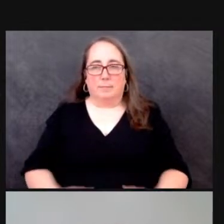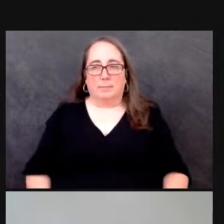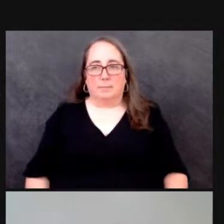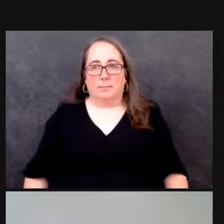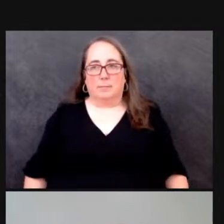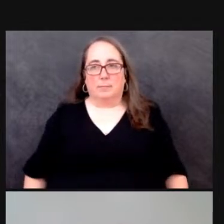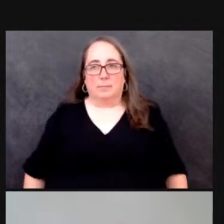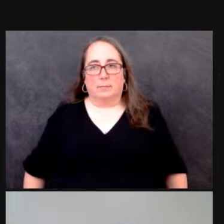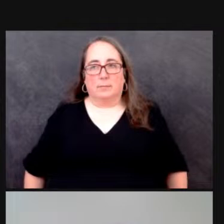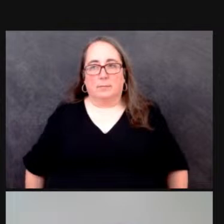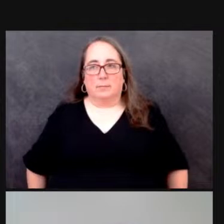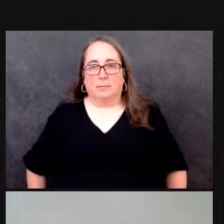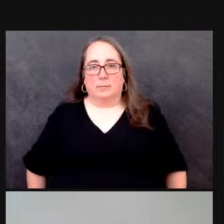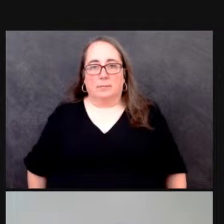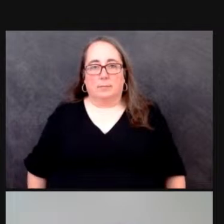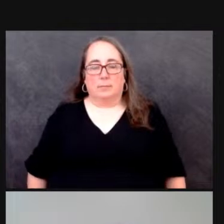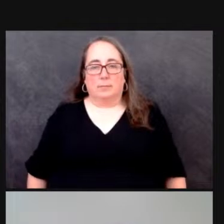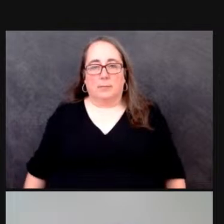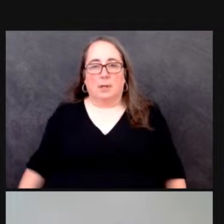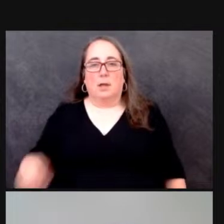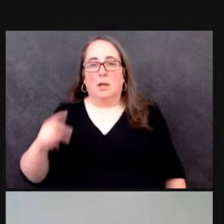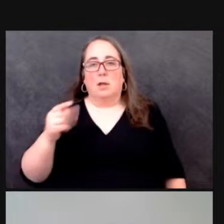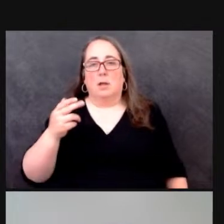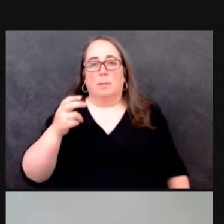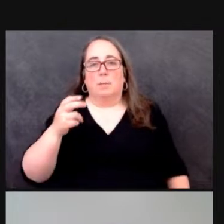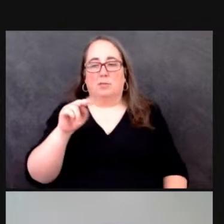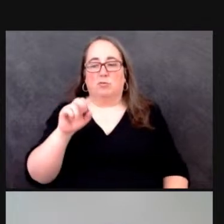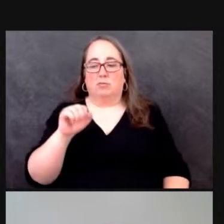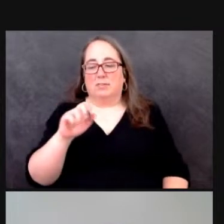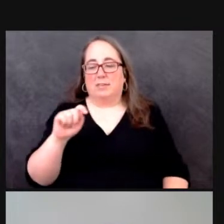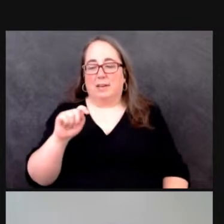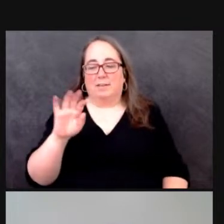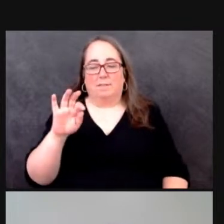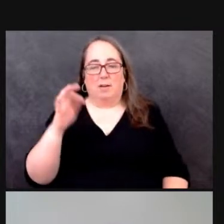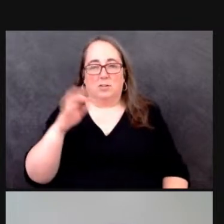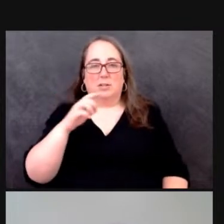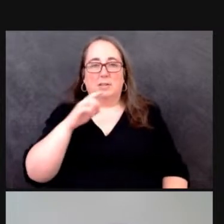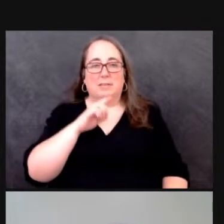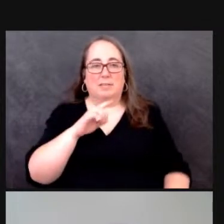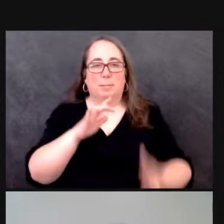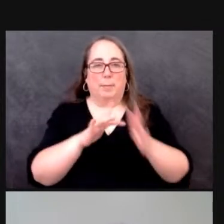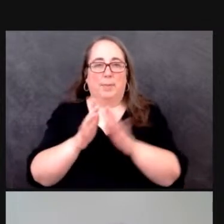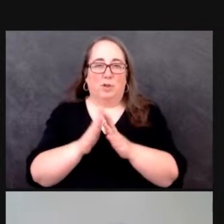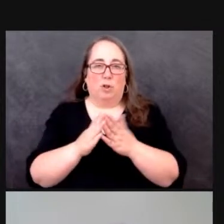is a patron saint of France and is a biblical archangel.